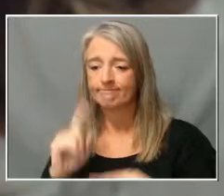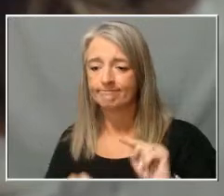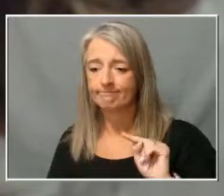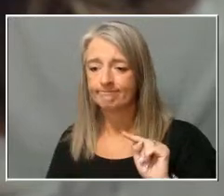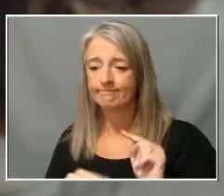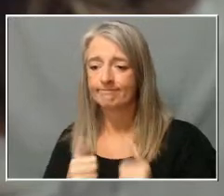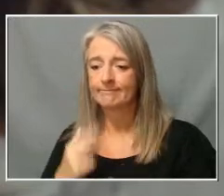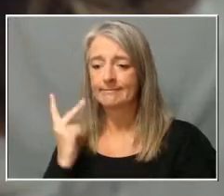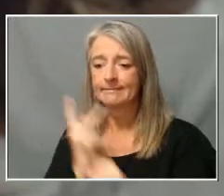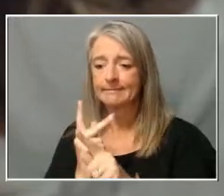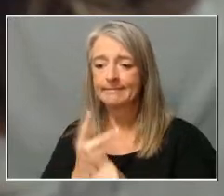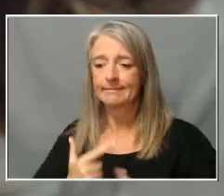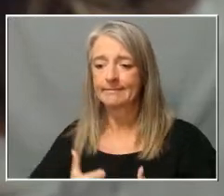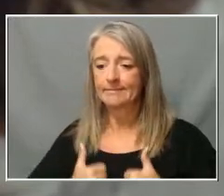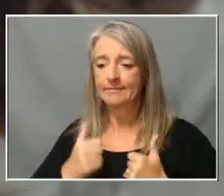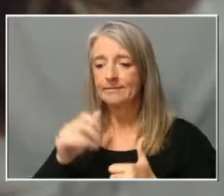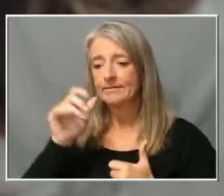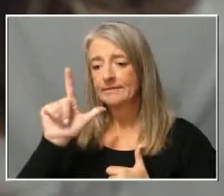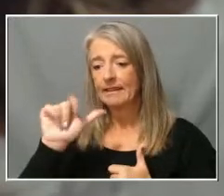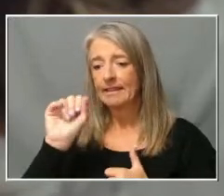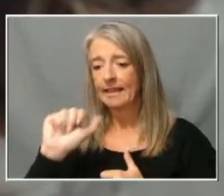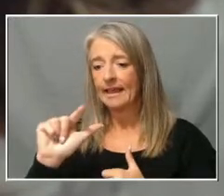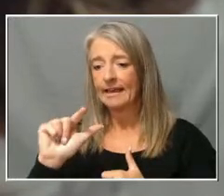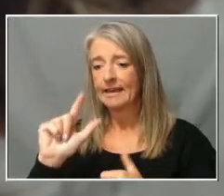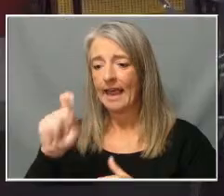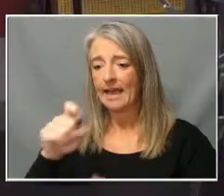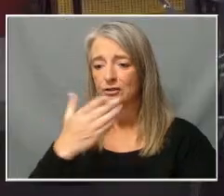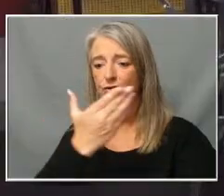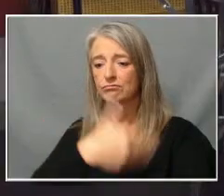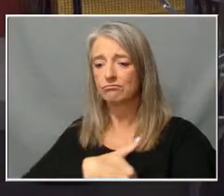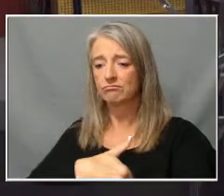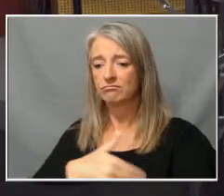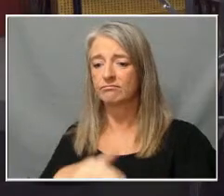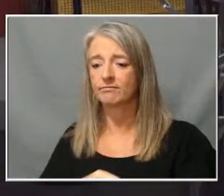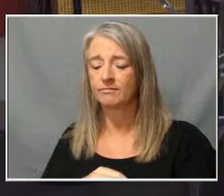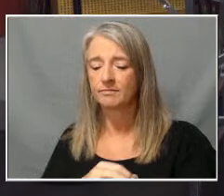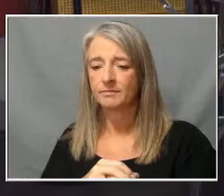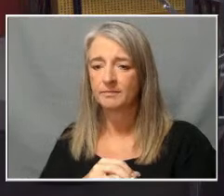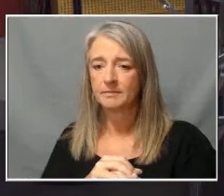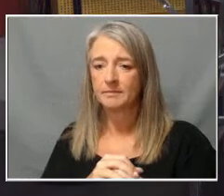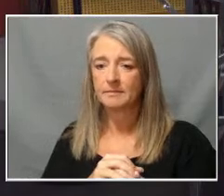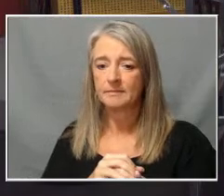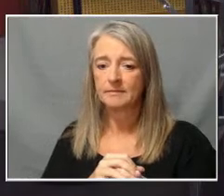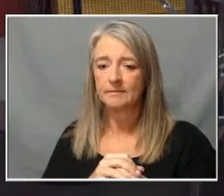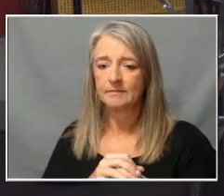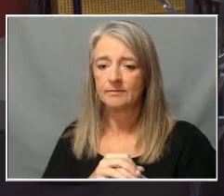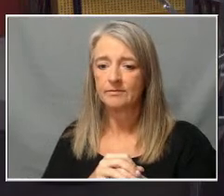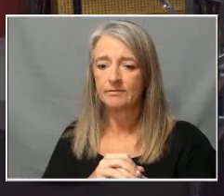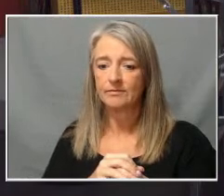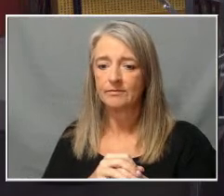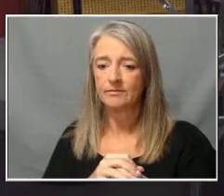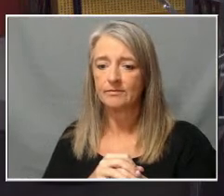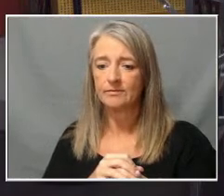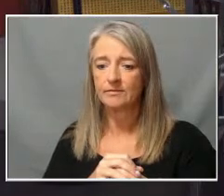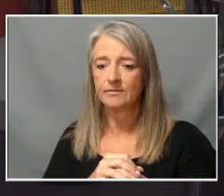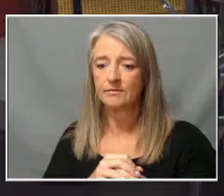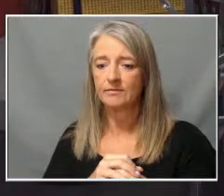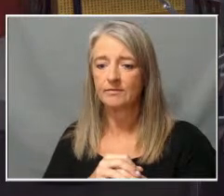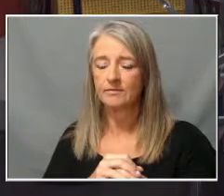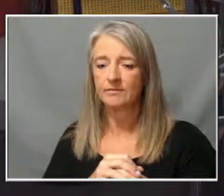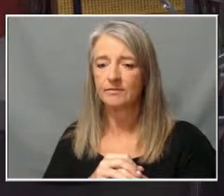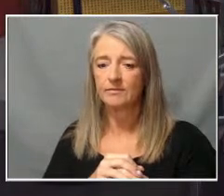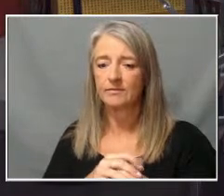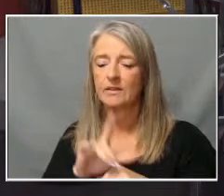leg and had to do the amputation. Billy, what kind of symptoms were you having before you were diagnosed? My whole thing was really